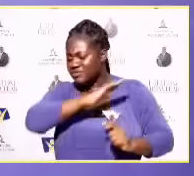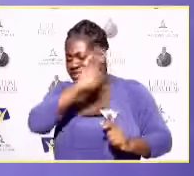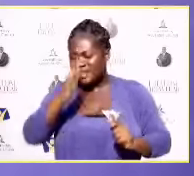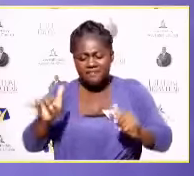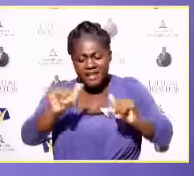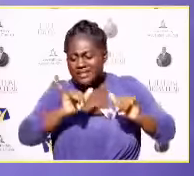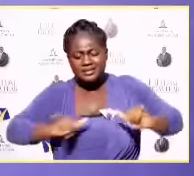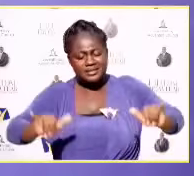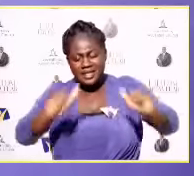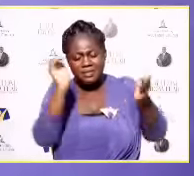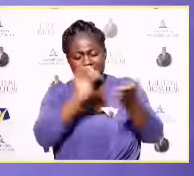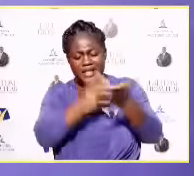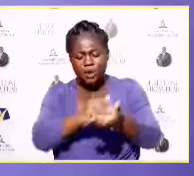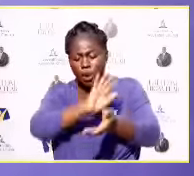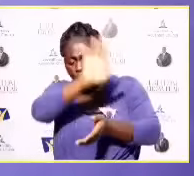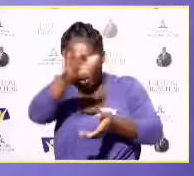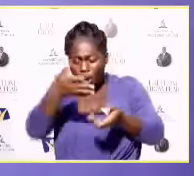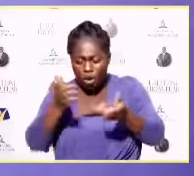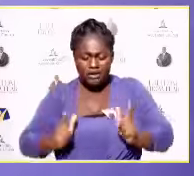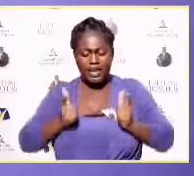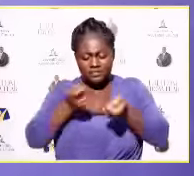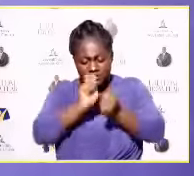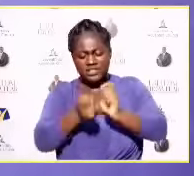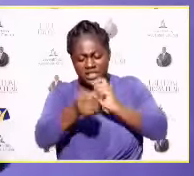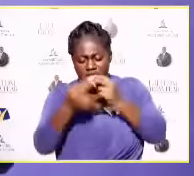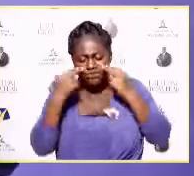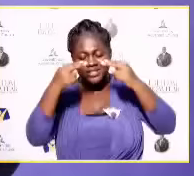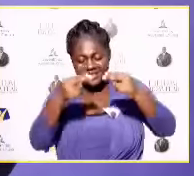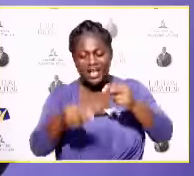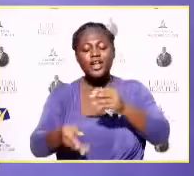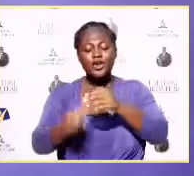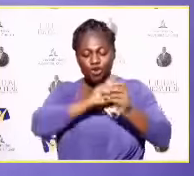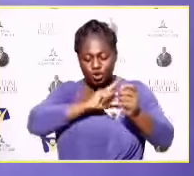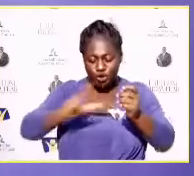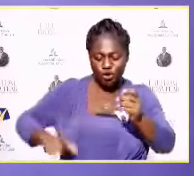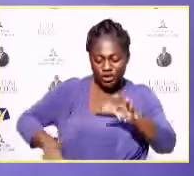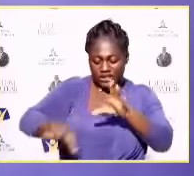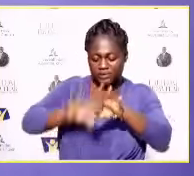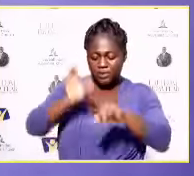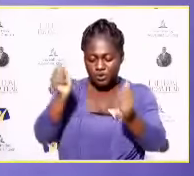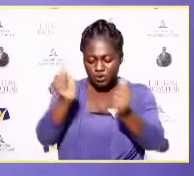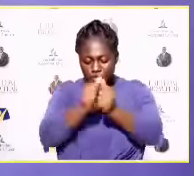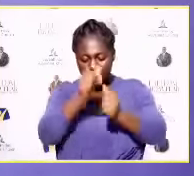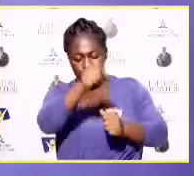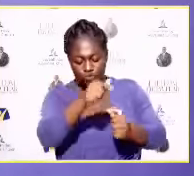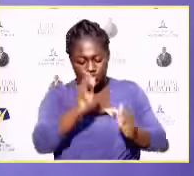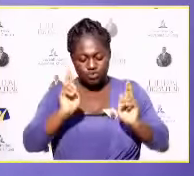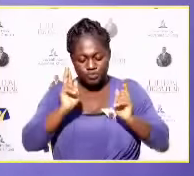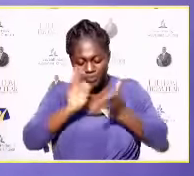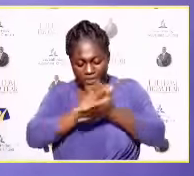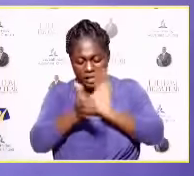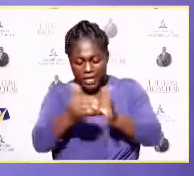you, friend, I be econo. We only say yamme on home, anyone a numb. Now why ye nipa for fro? Bra.